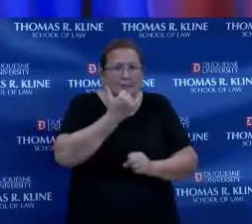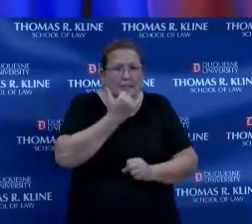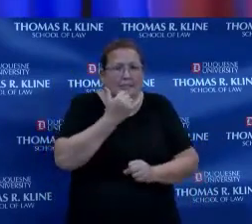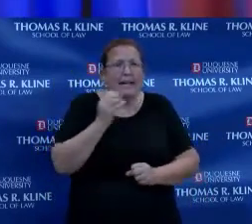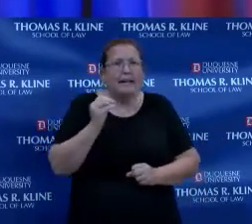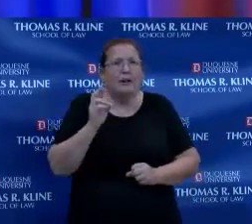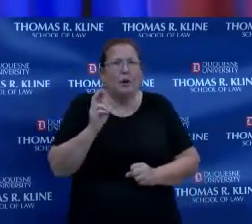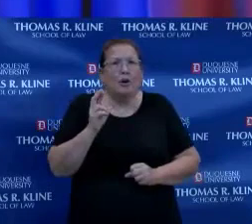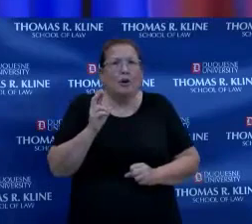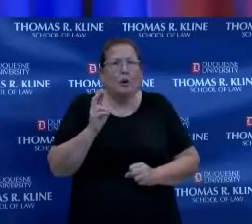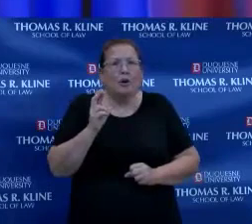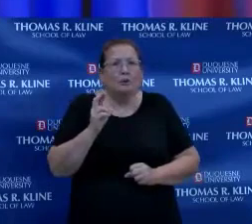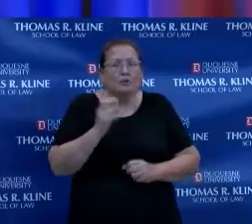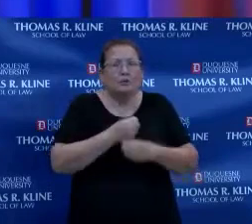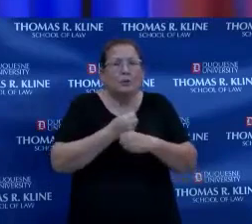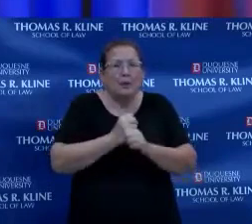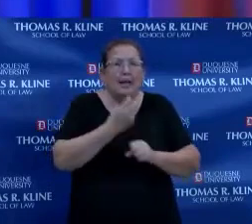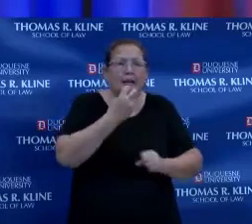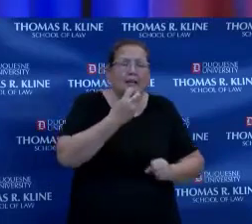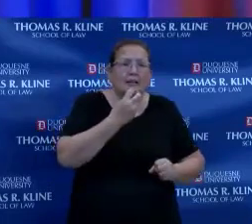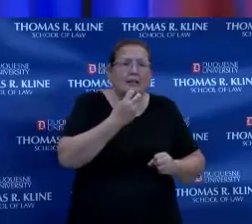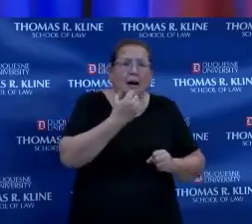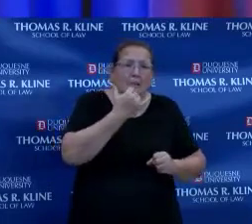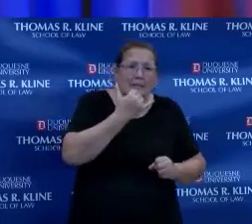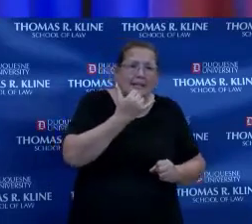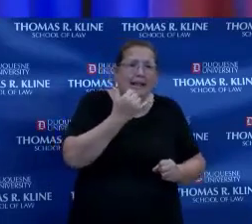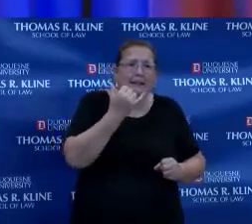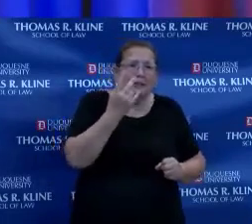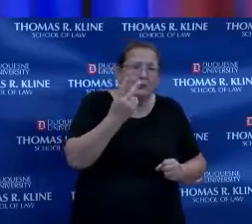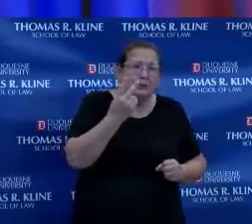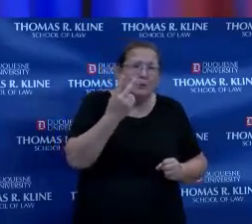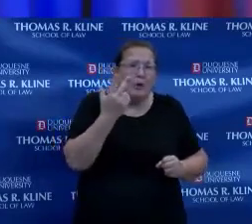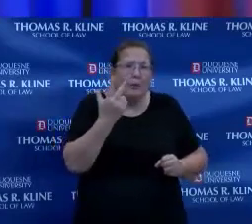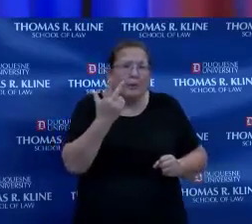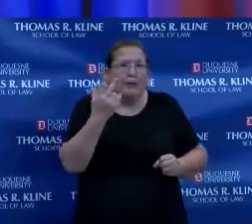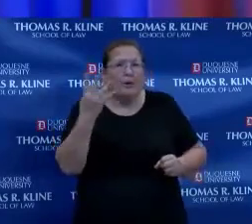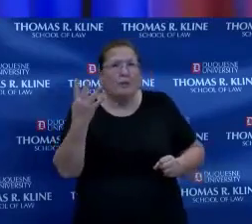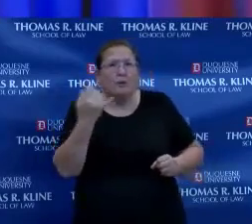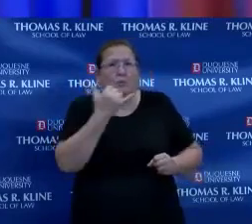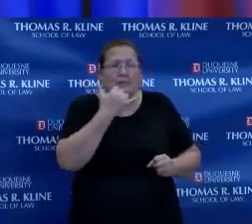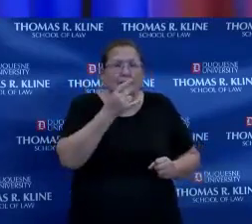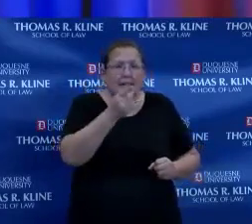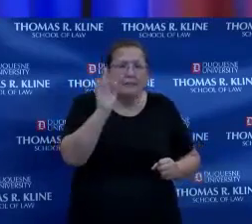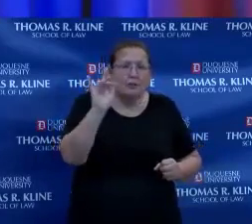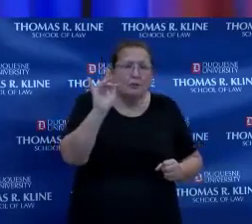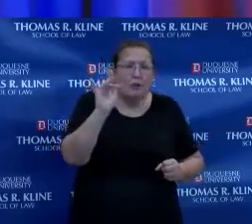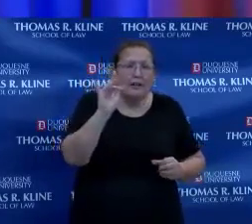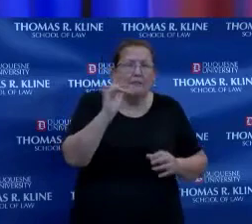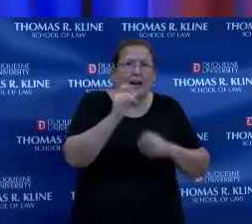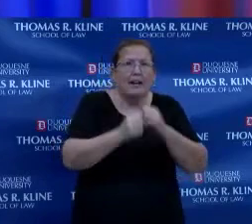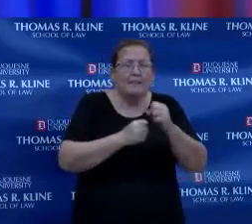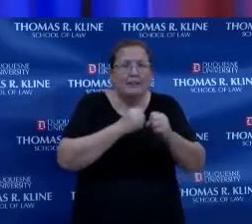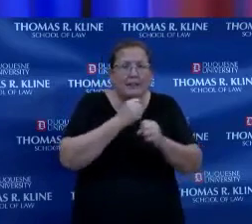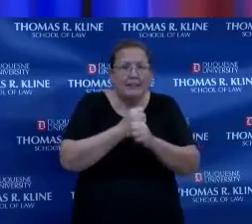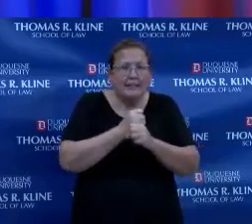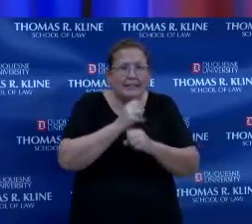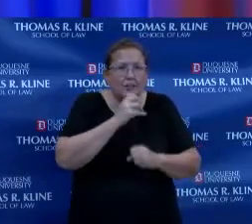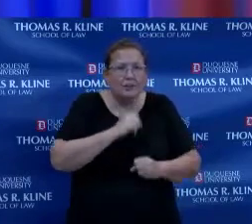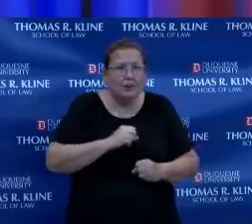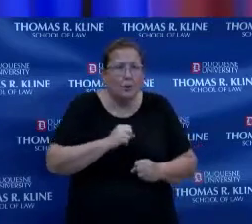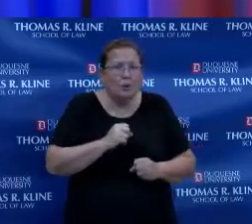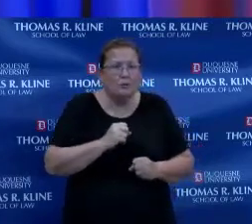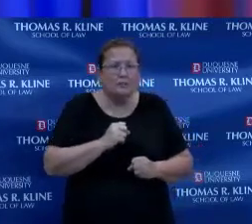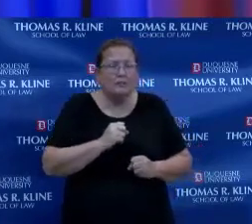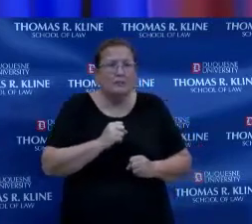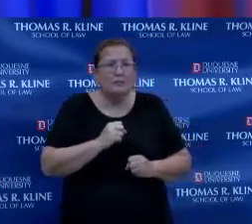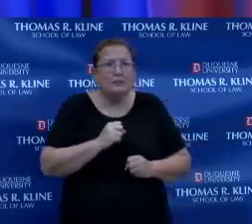two, or three, or four. If you are 25 years old on your tippy toes, or if you're 40 years old,